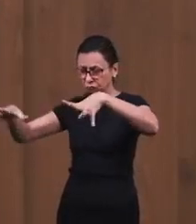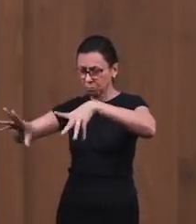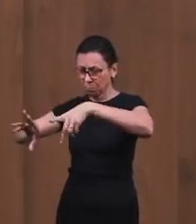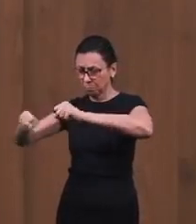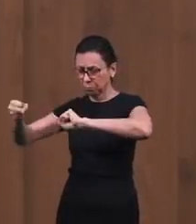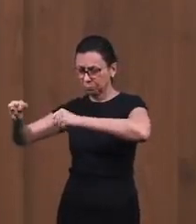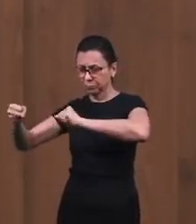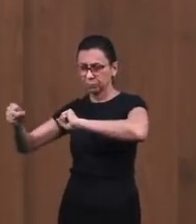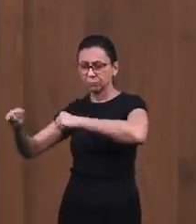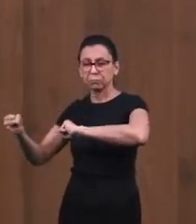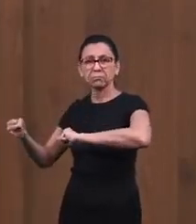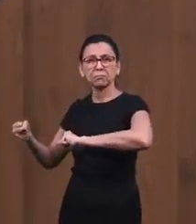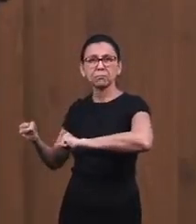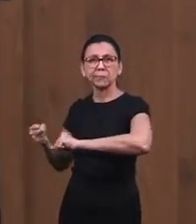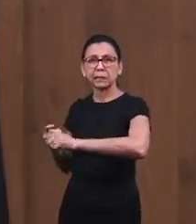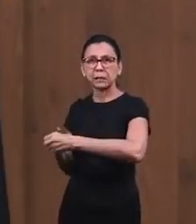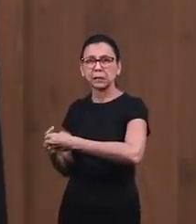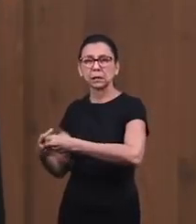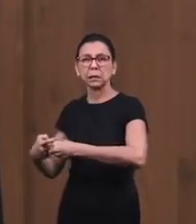and